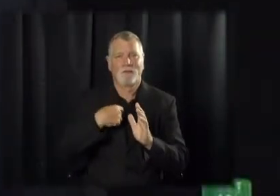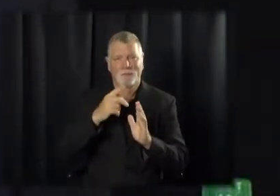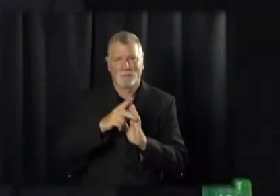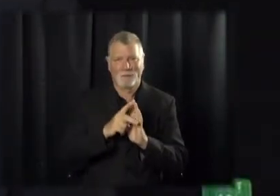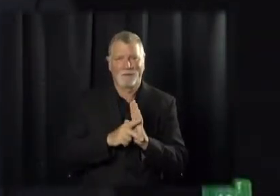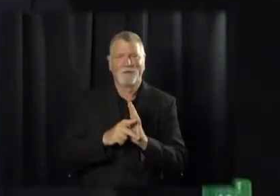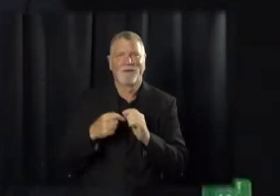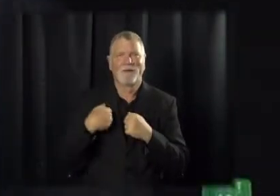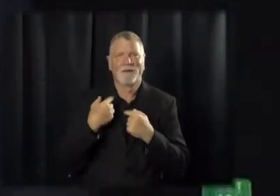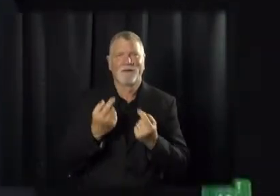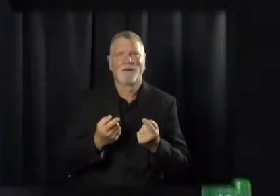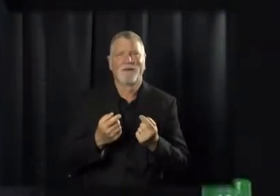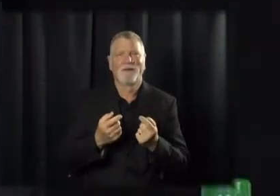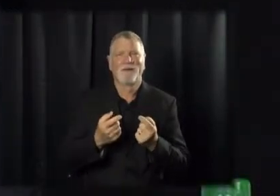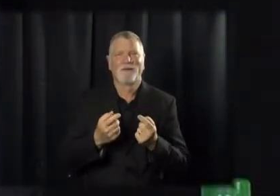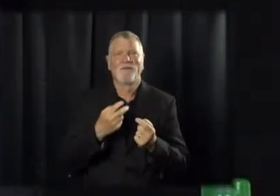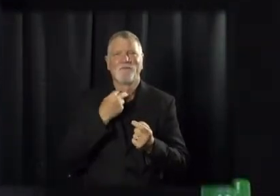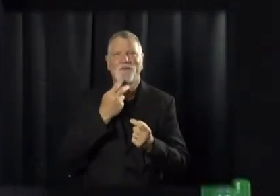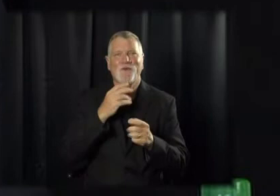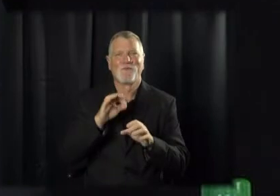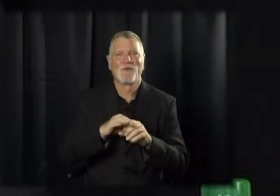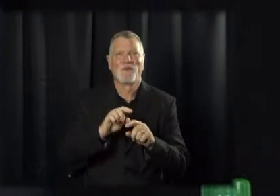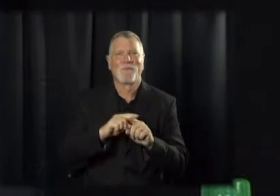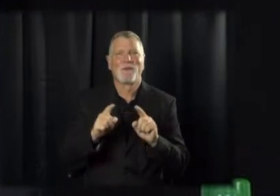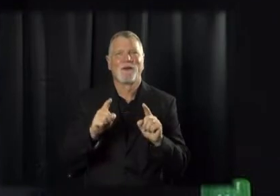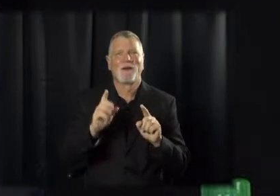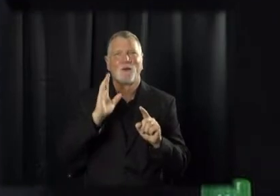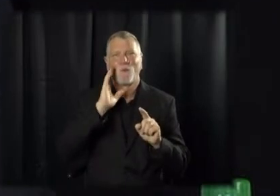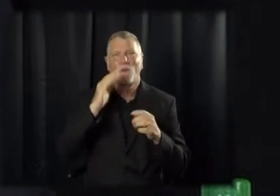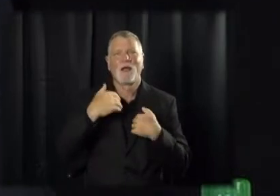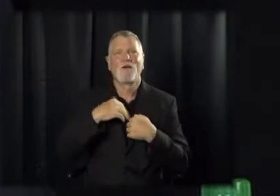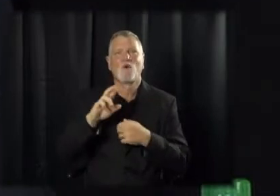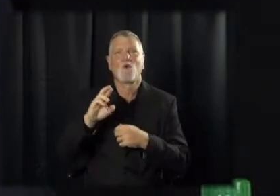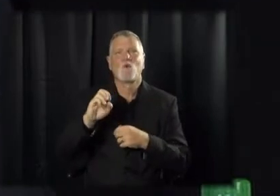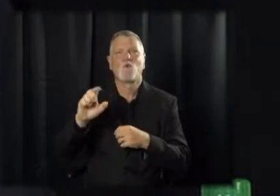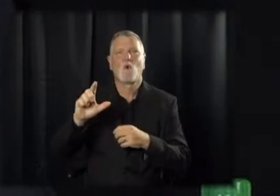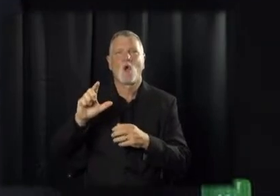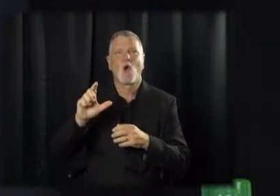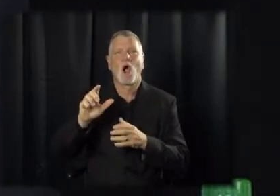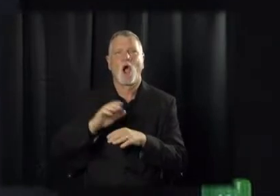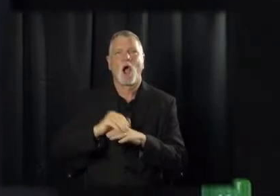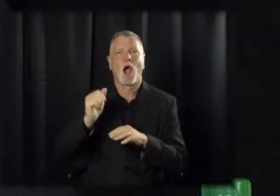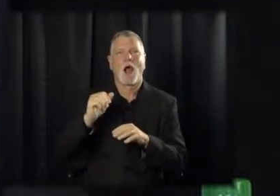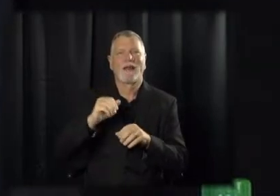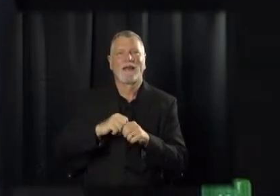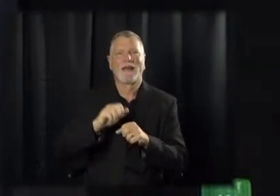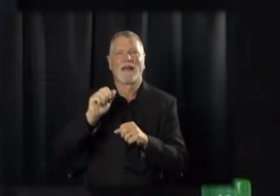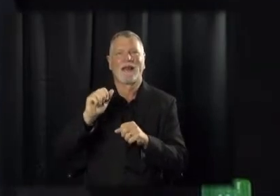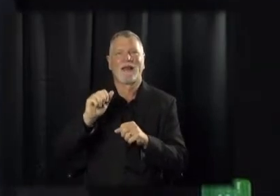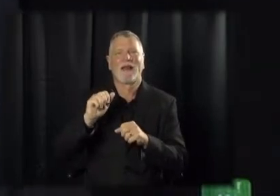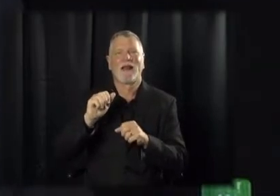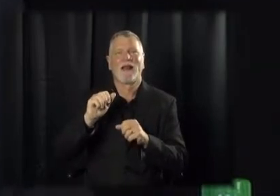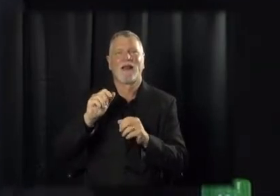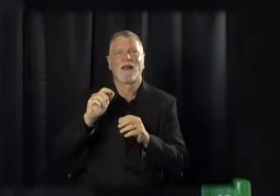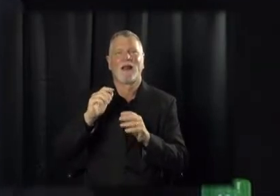know of voice votes, but we'll do a roll call vote in alphabetical